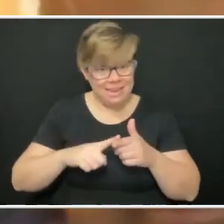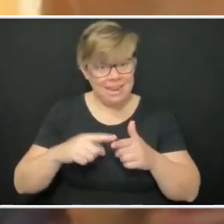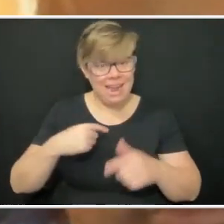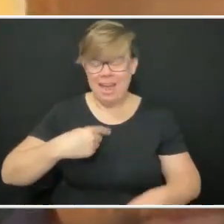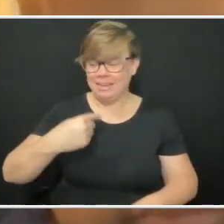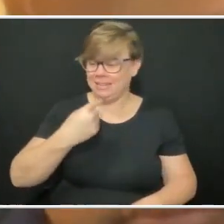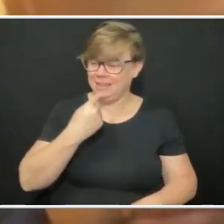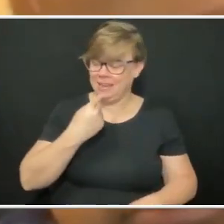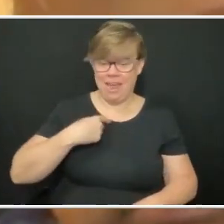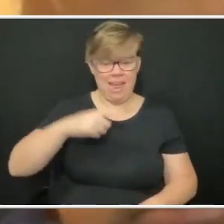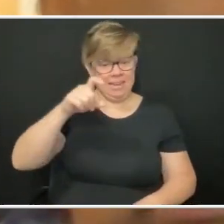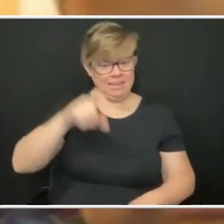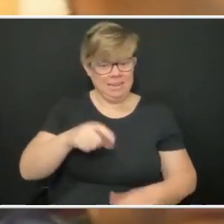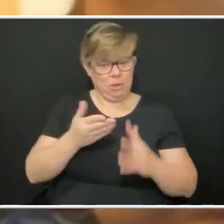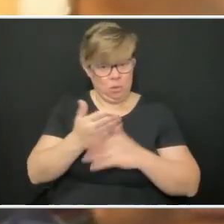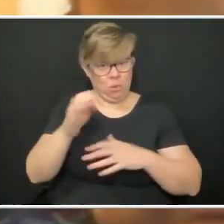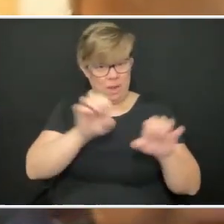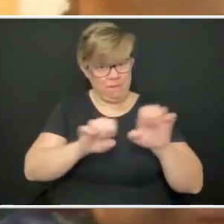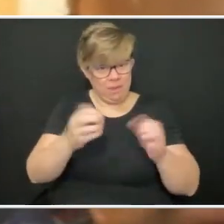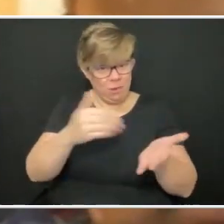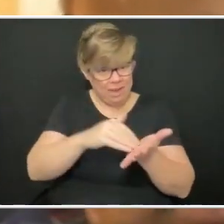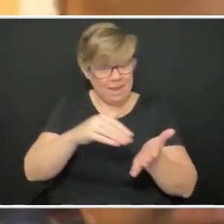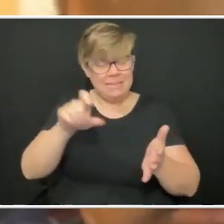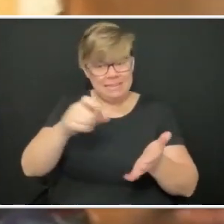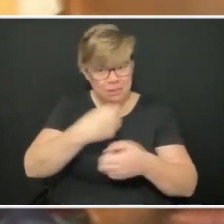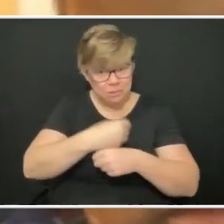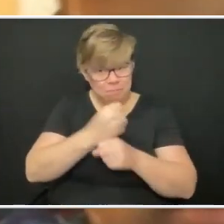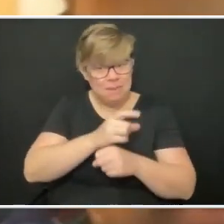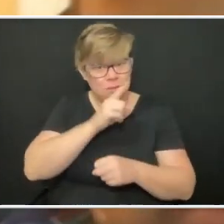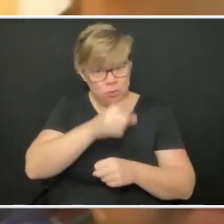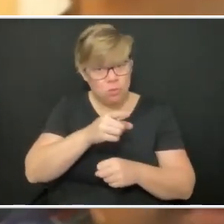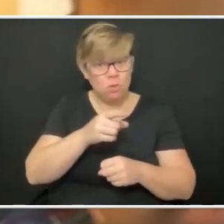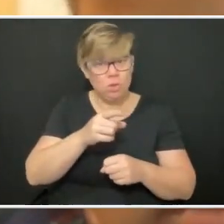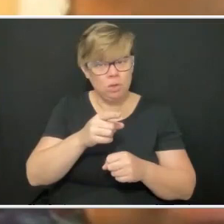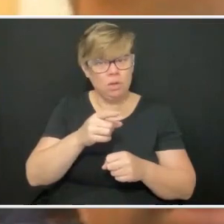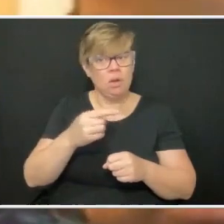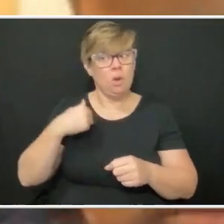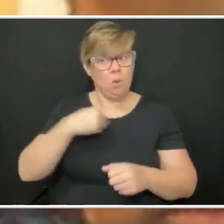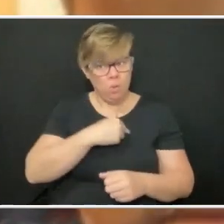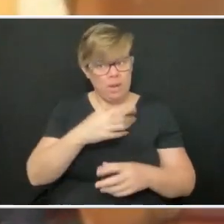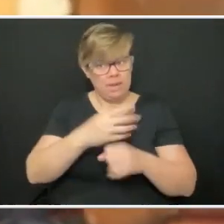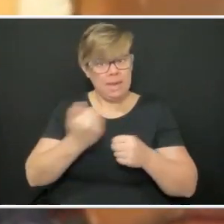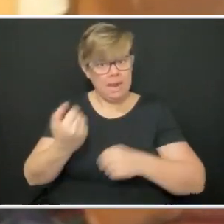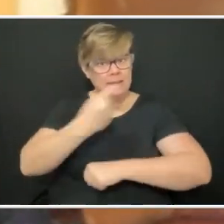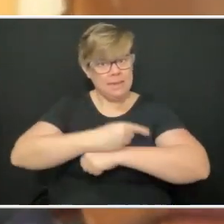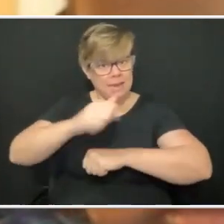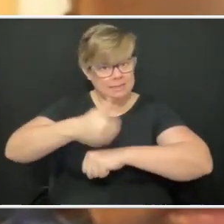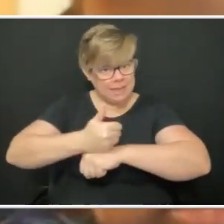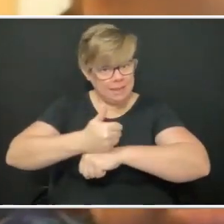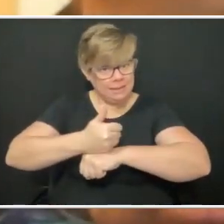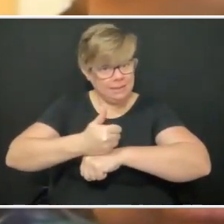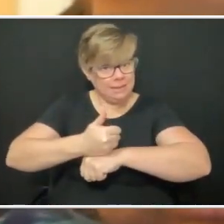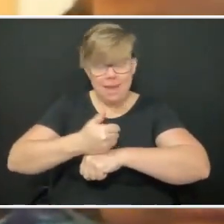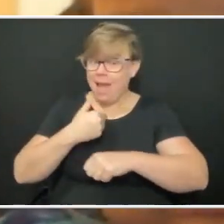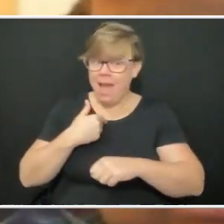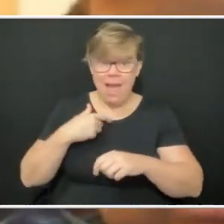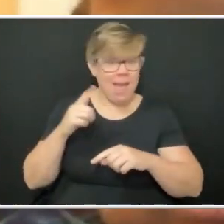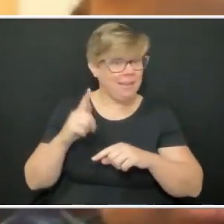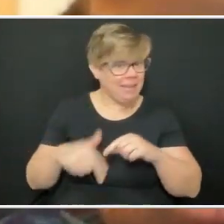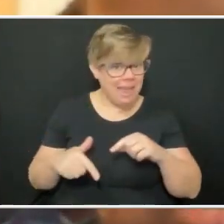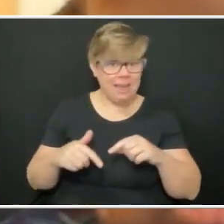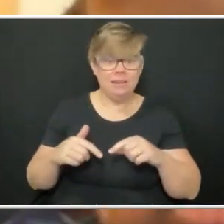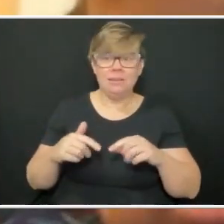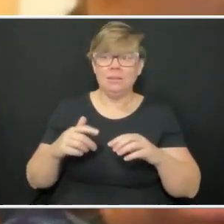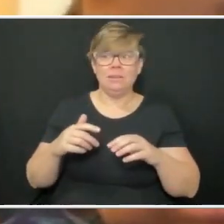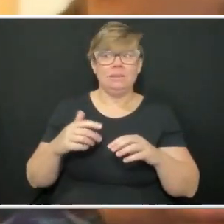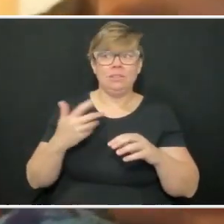need to go through evaluation again. I need to make sure that we get a date set, because I can't go through the unknown